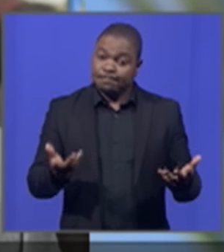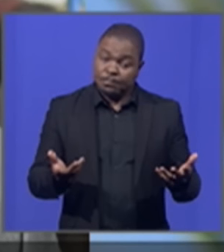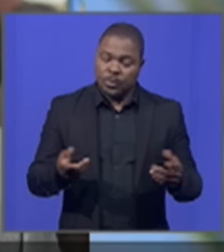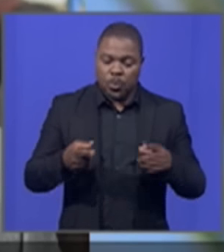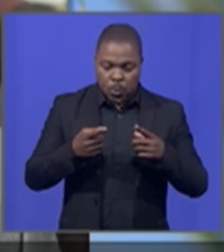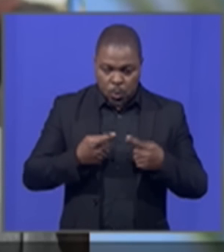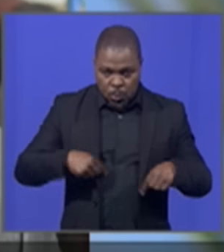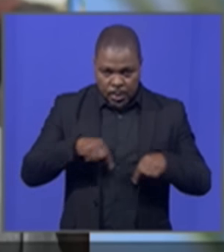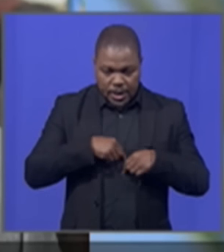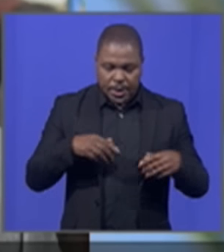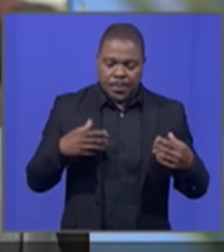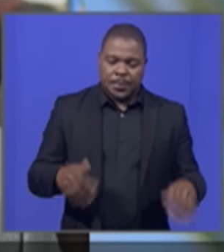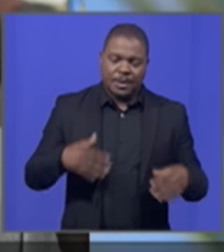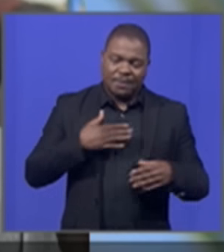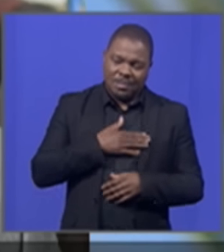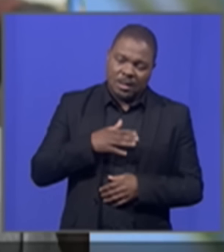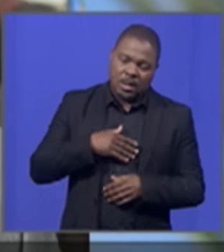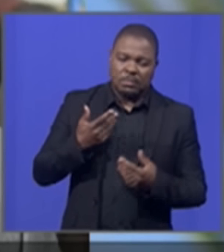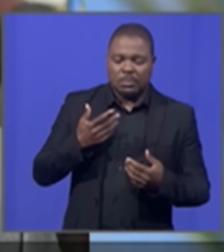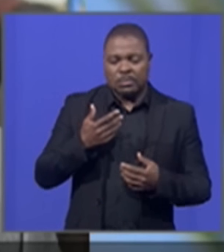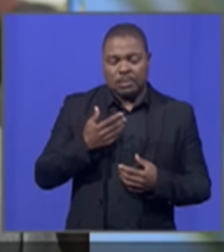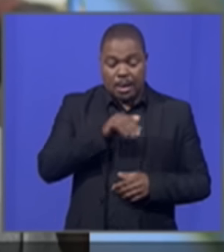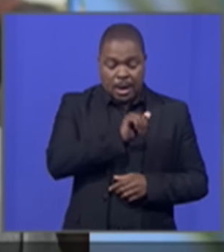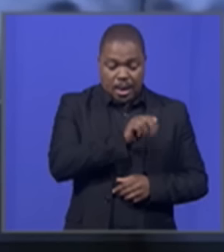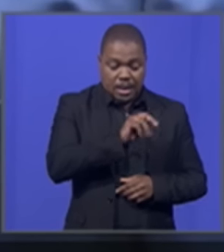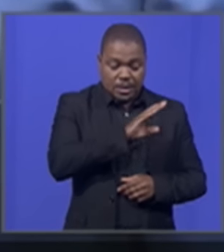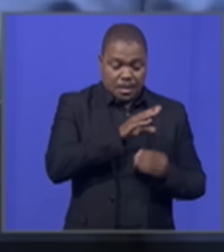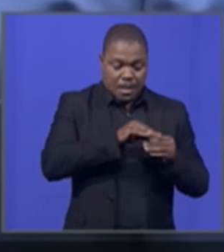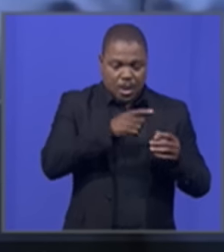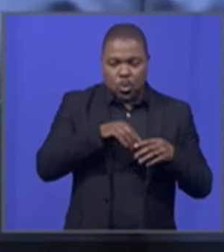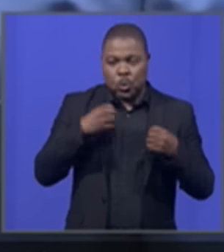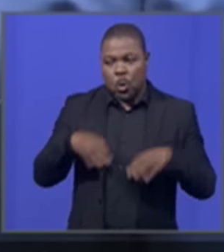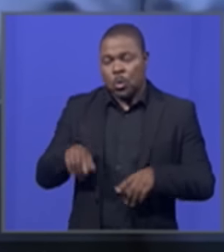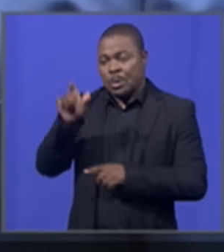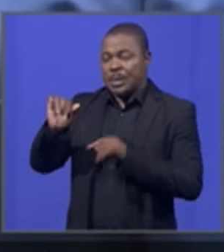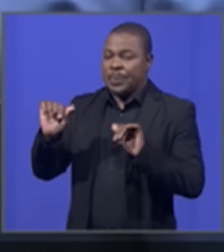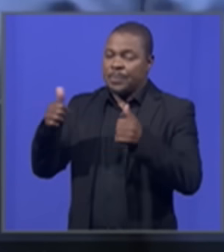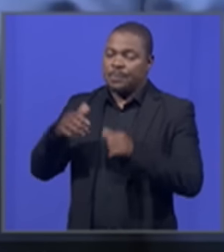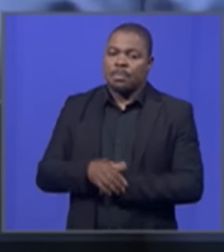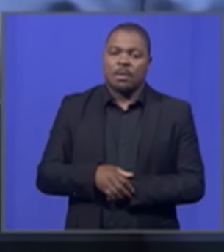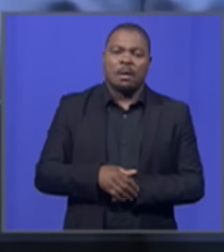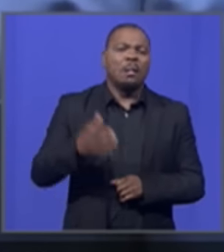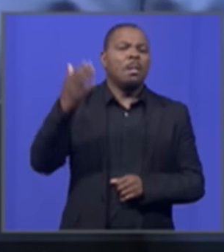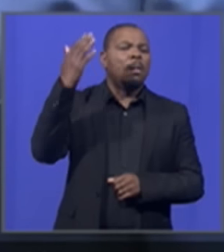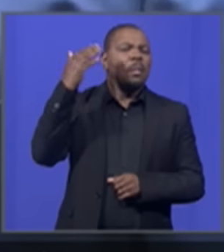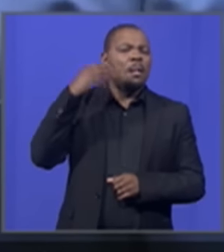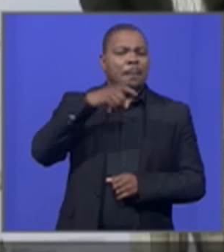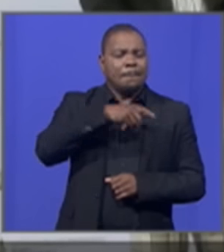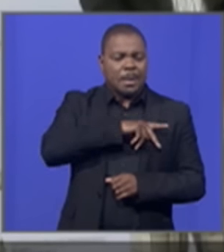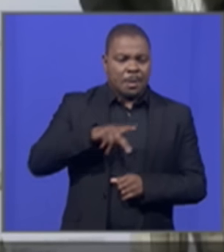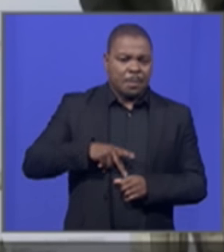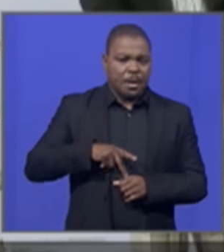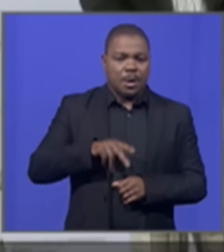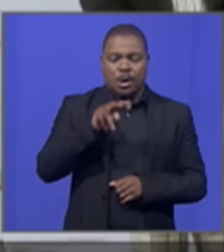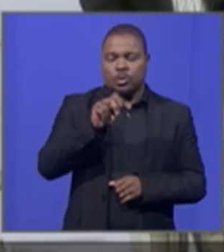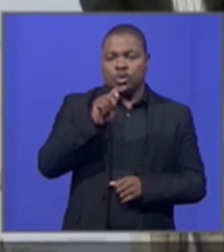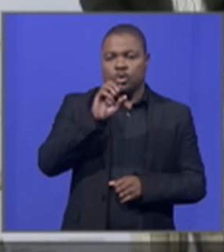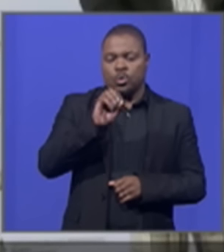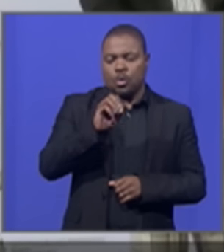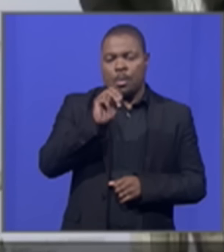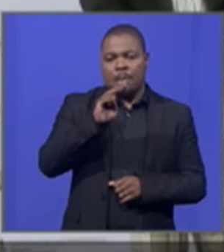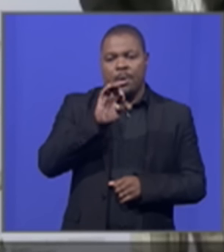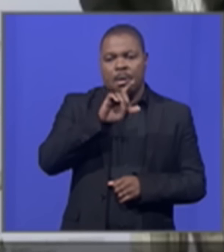We have suffered a great loss as the ANC and the membership. Tonakgolo ya Maloba ya Freistata Sisi Ntombela o ne a tlhalosa